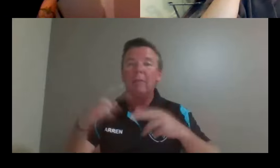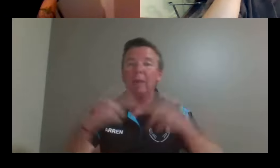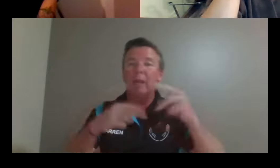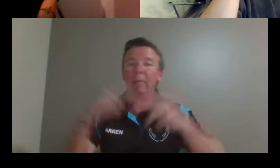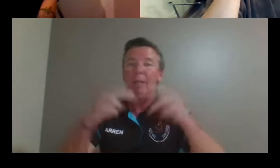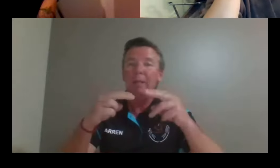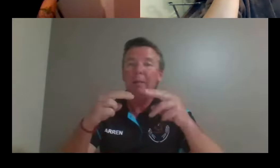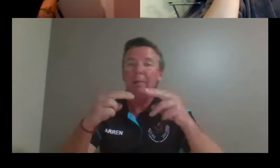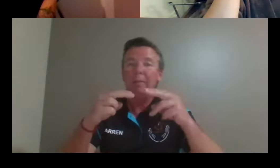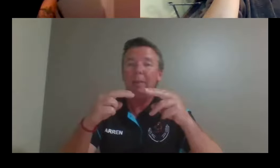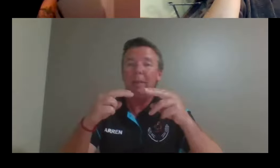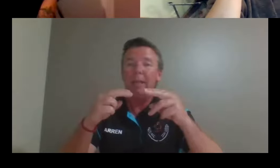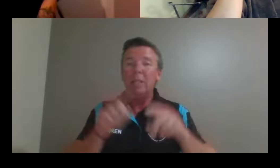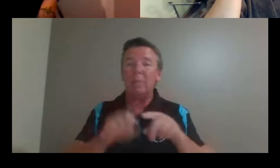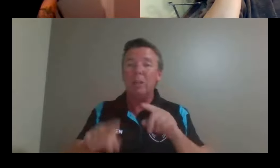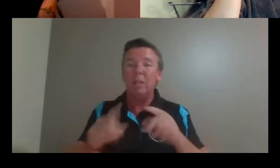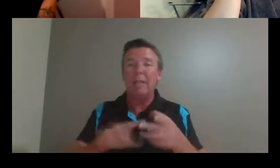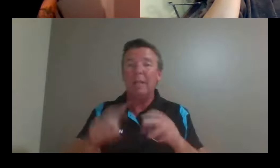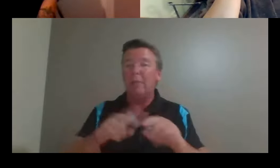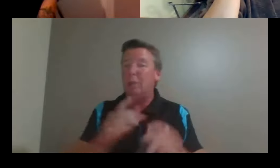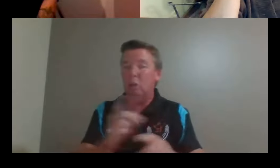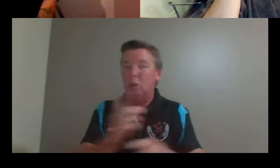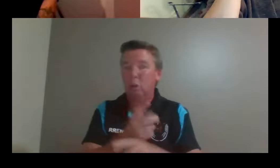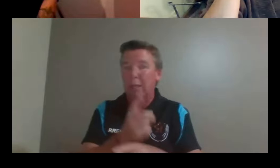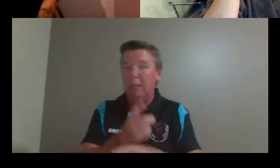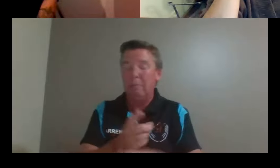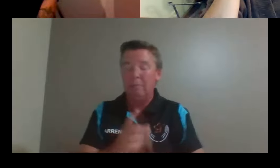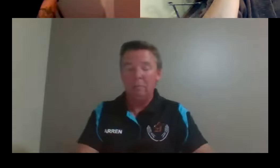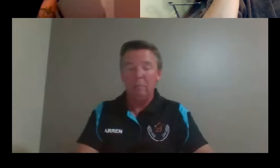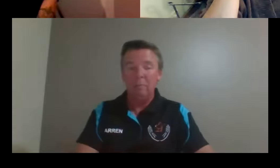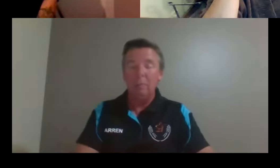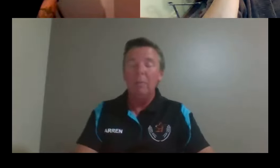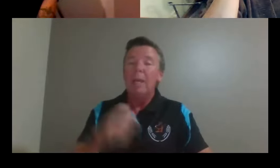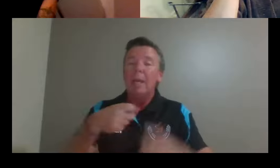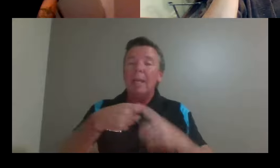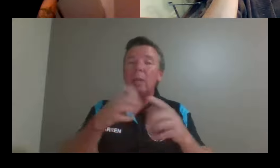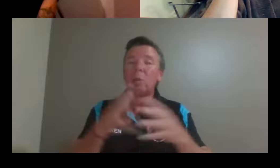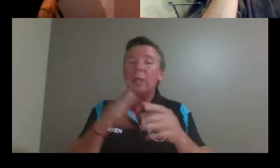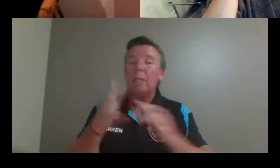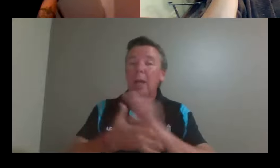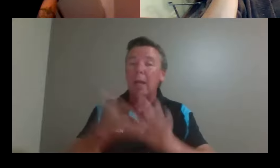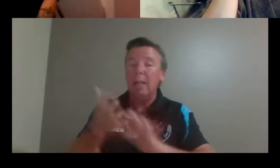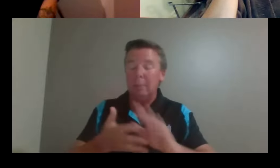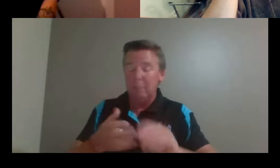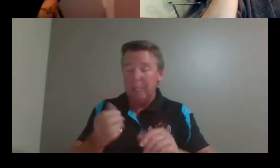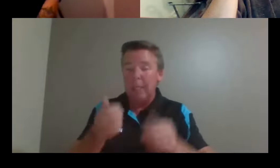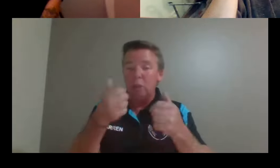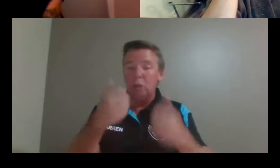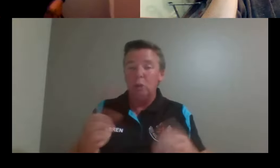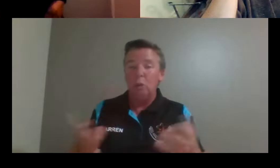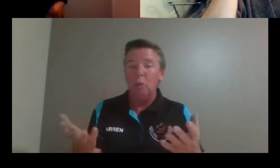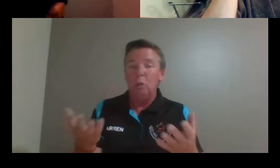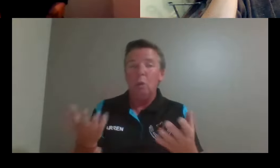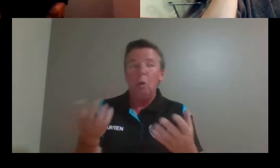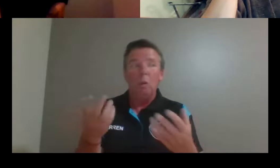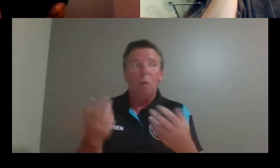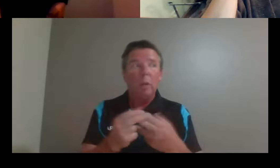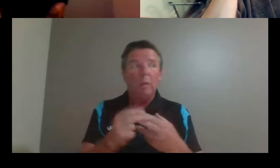language development, especially if they're not talking. Keyword signing is